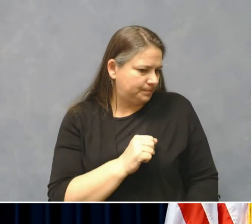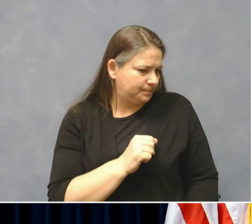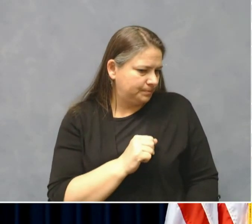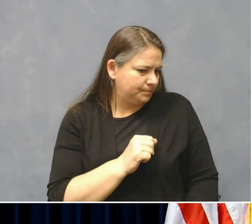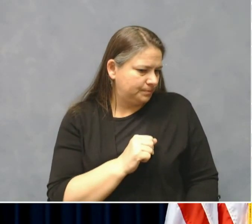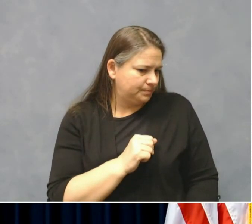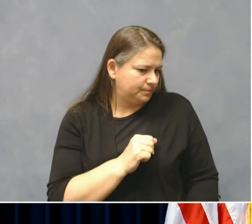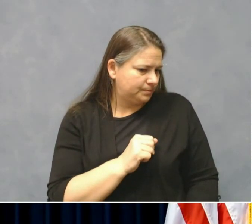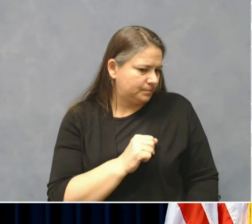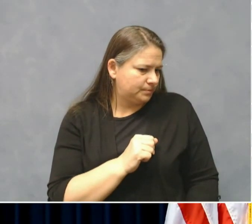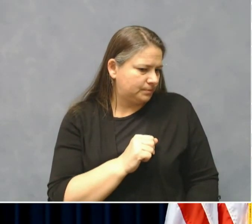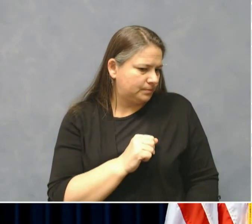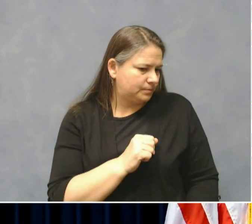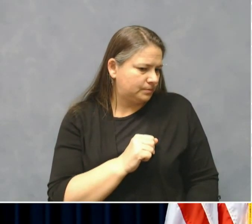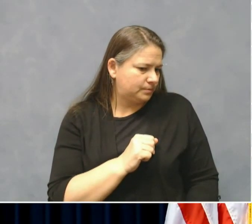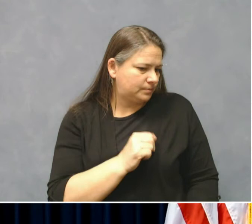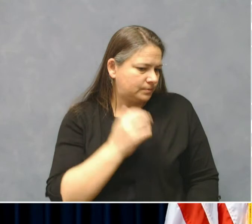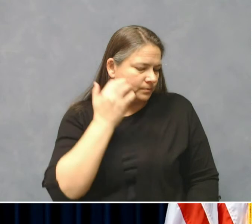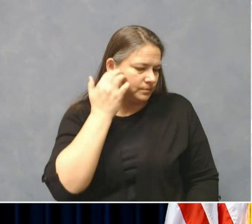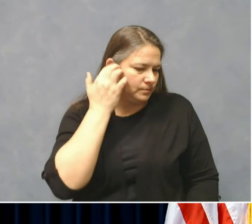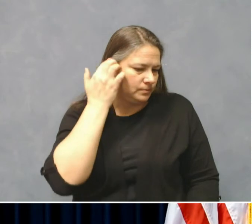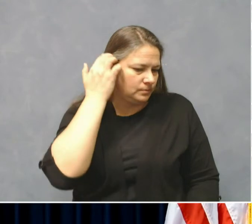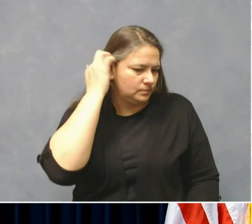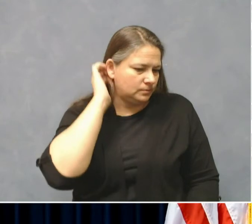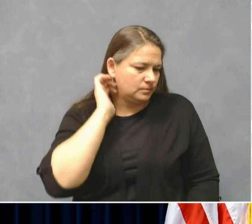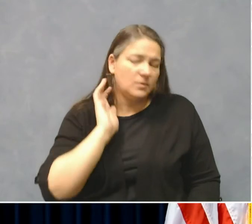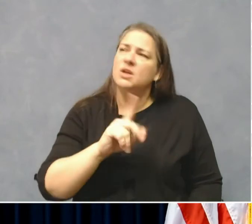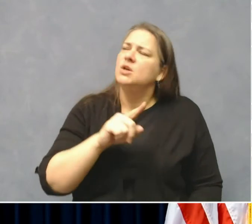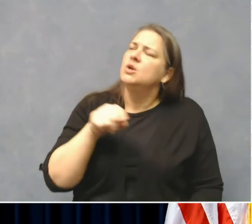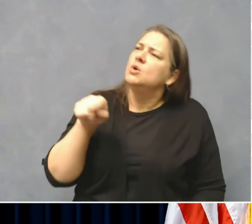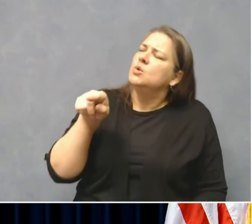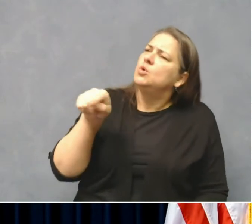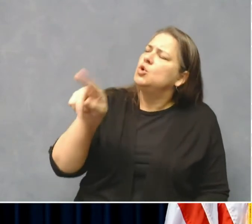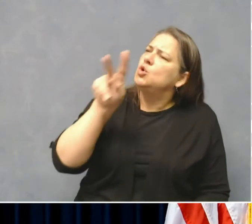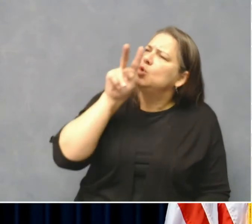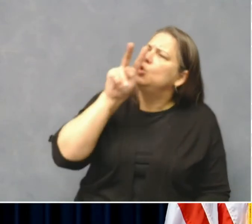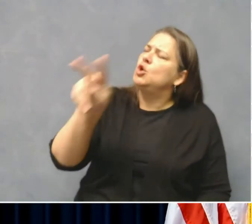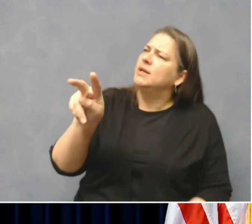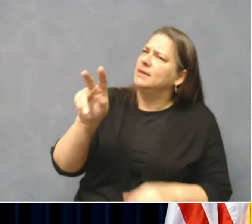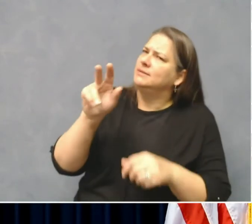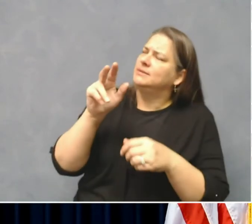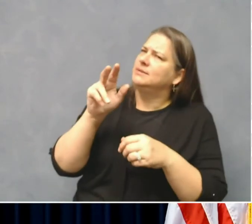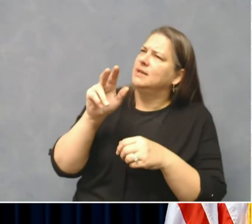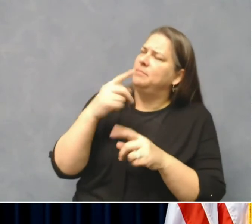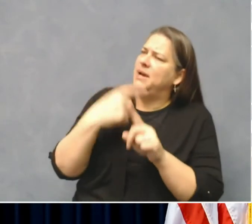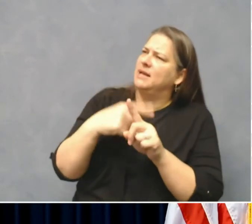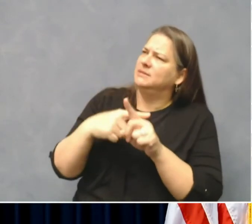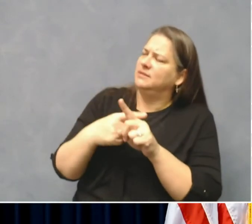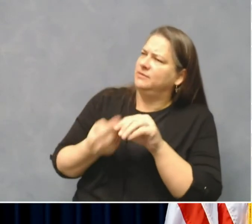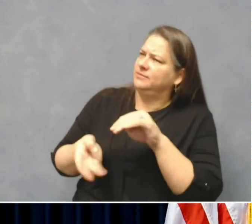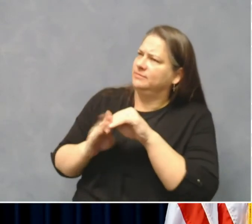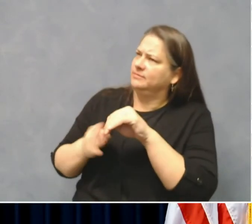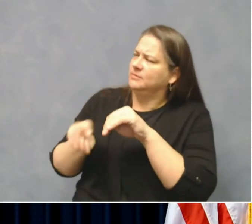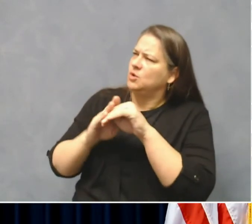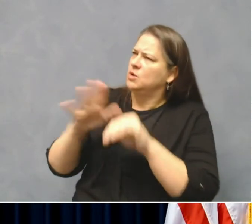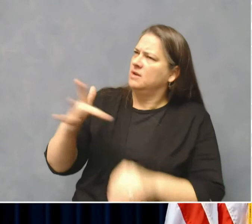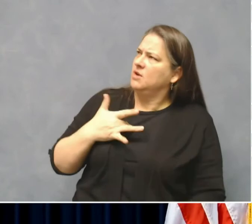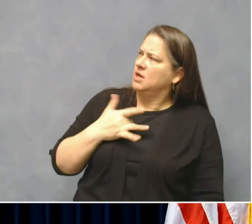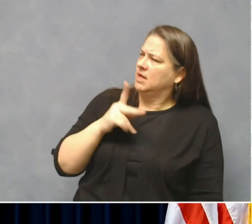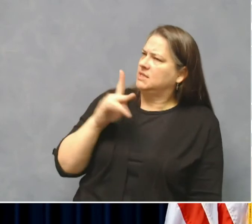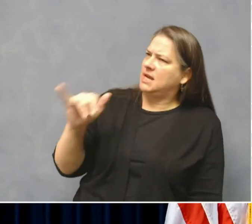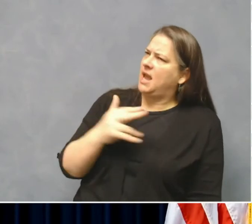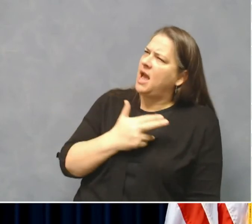As you all look ahead toward the increase in cases, what is your best understanding of what it means for Kentucky's hospitals